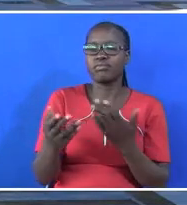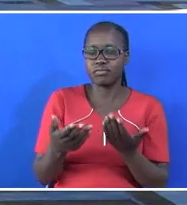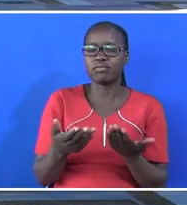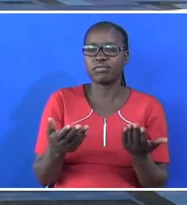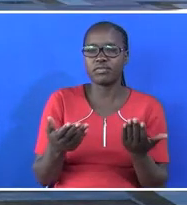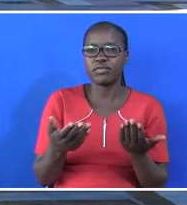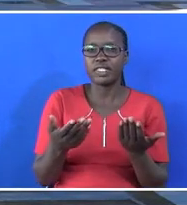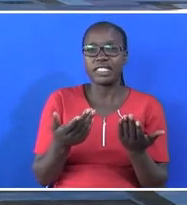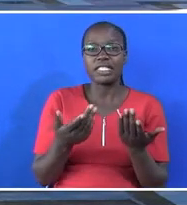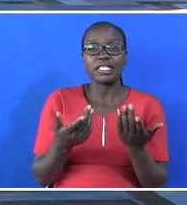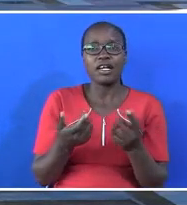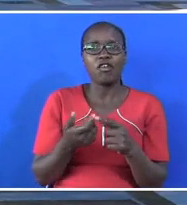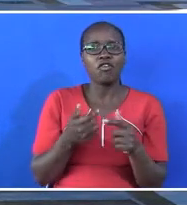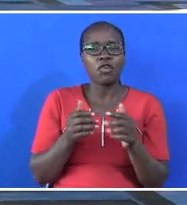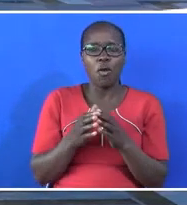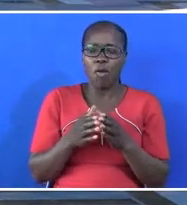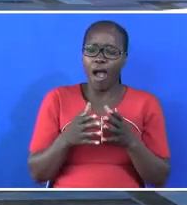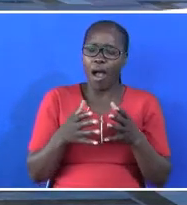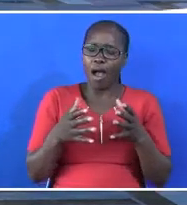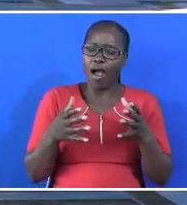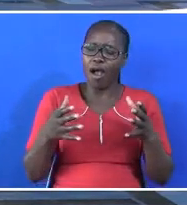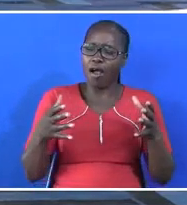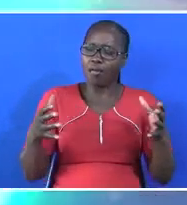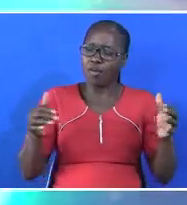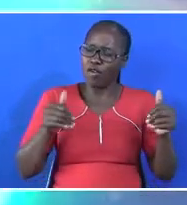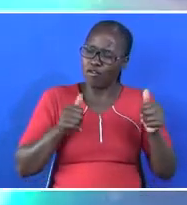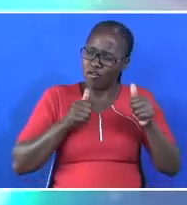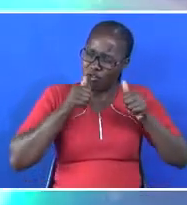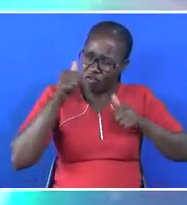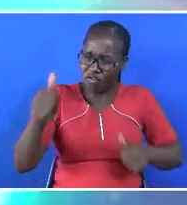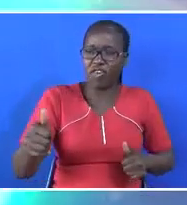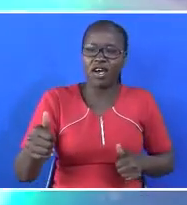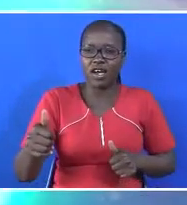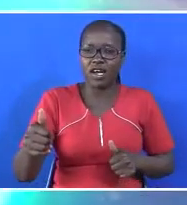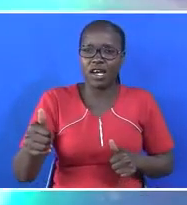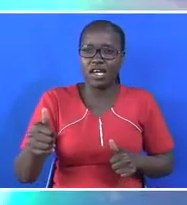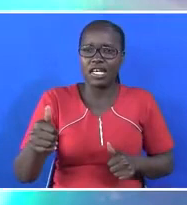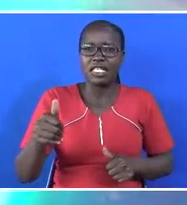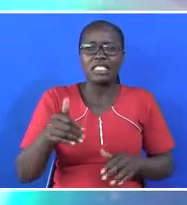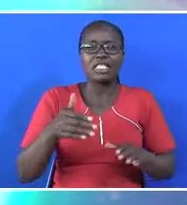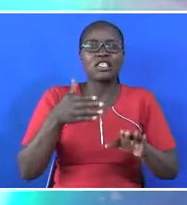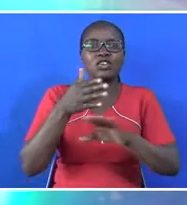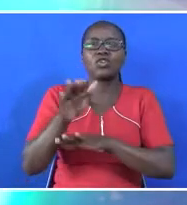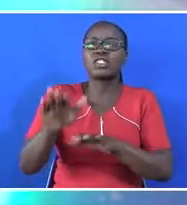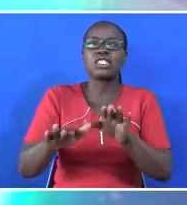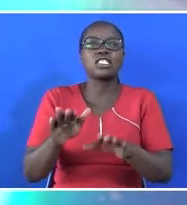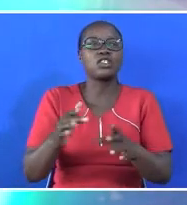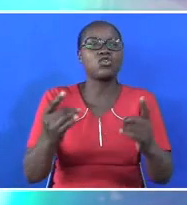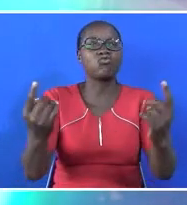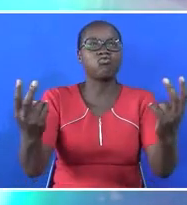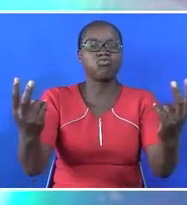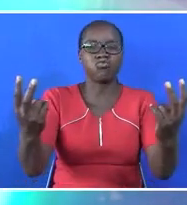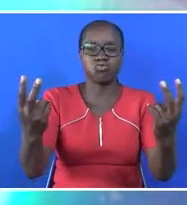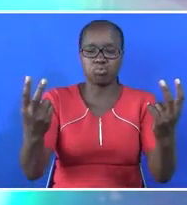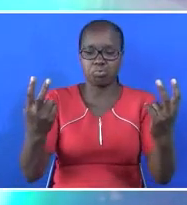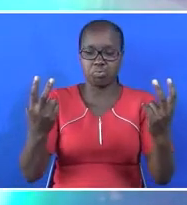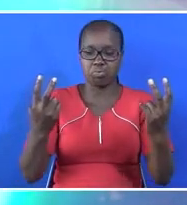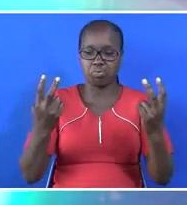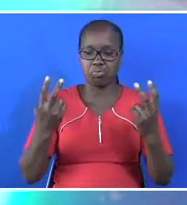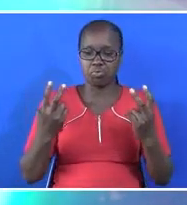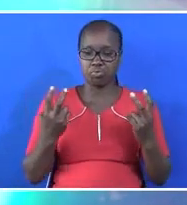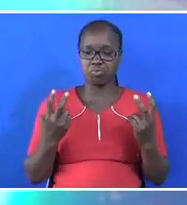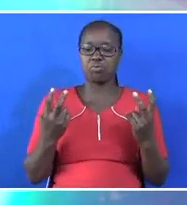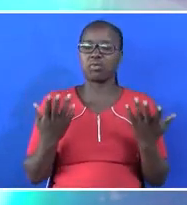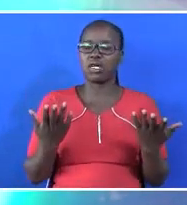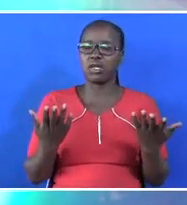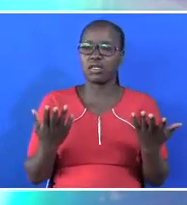Prophet rather. They came from abroad. Came all the way, crossed the seas to come and see me. And